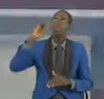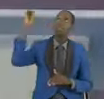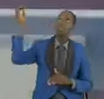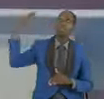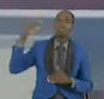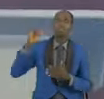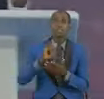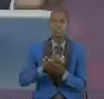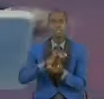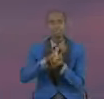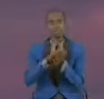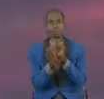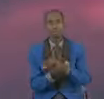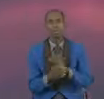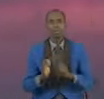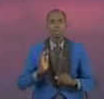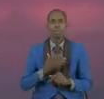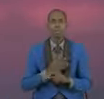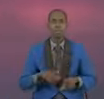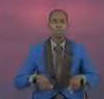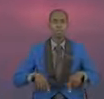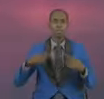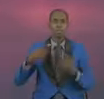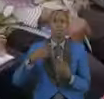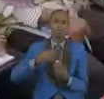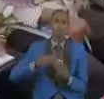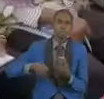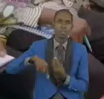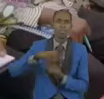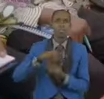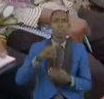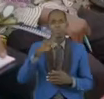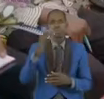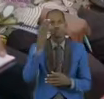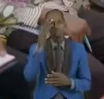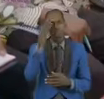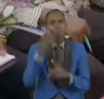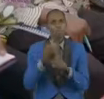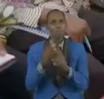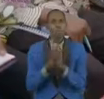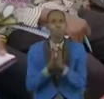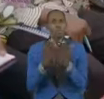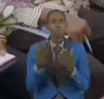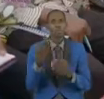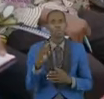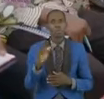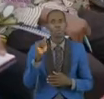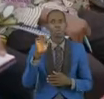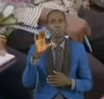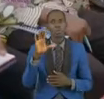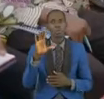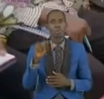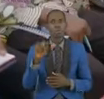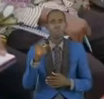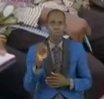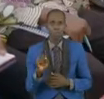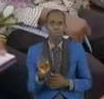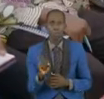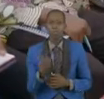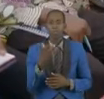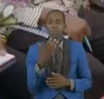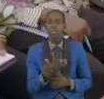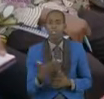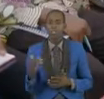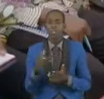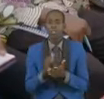lives around. Already, you know from the Acts of the Apostles, you know things that are important. Number